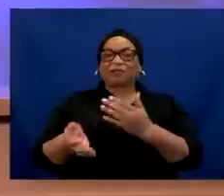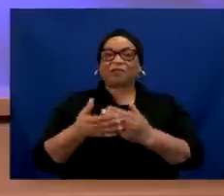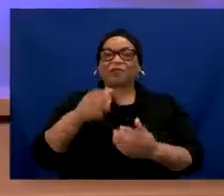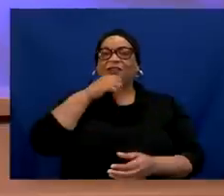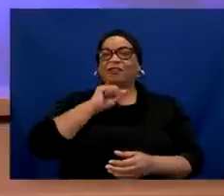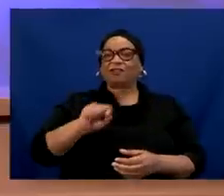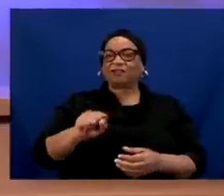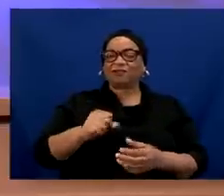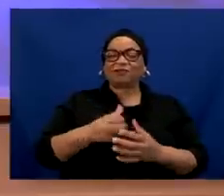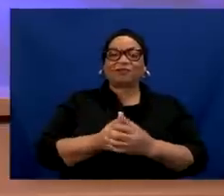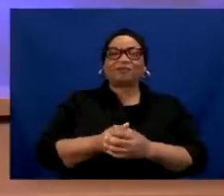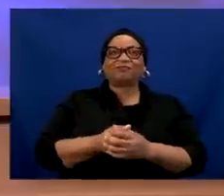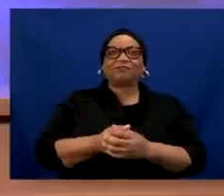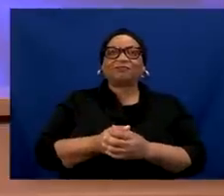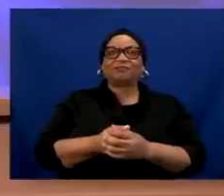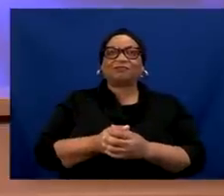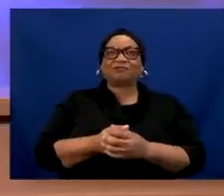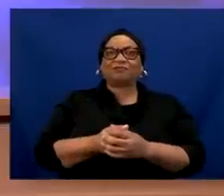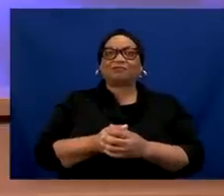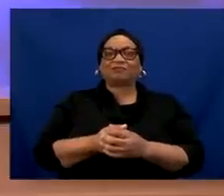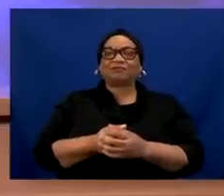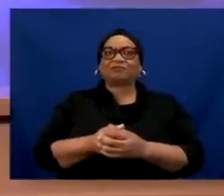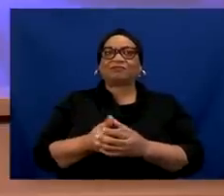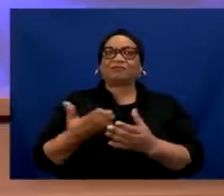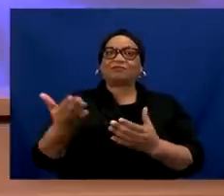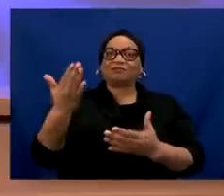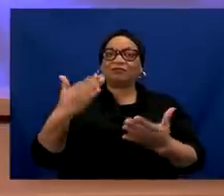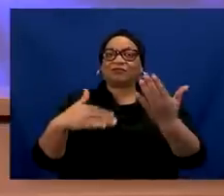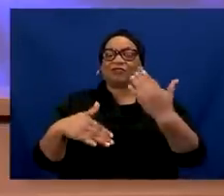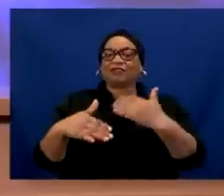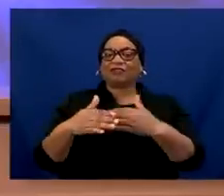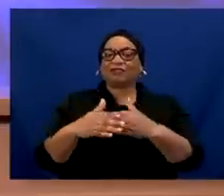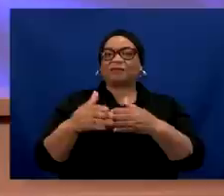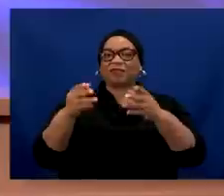right now. I see these distinguished gentlemen coming from the balcony.